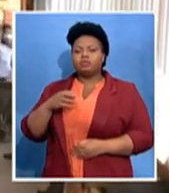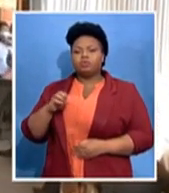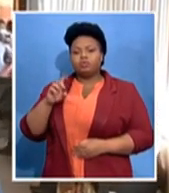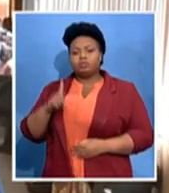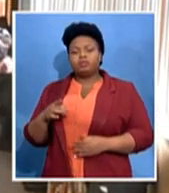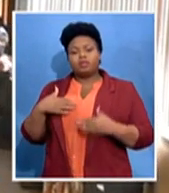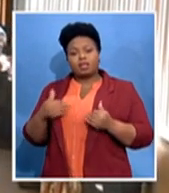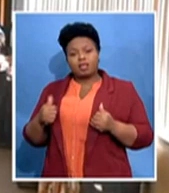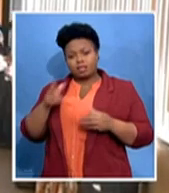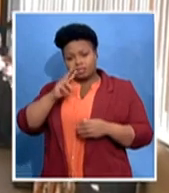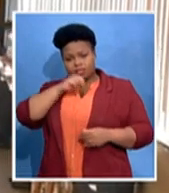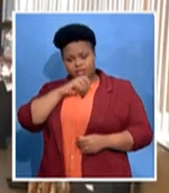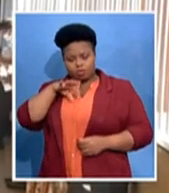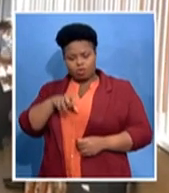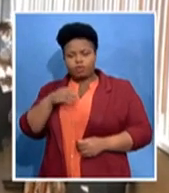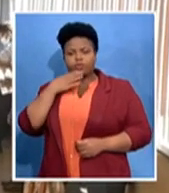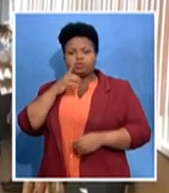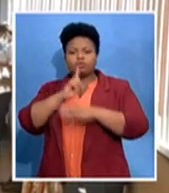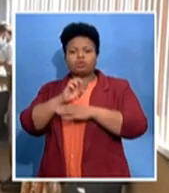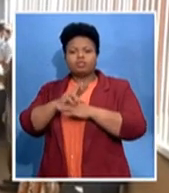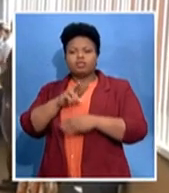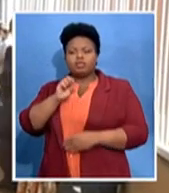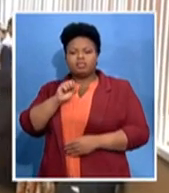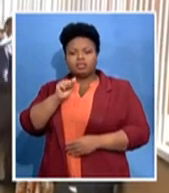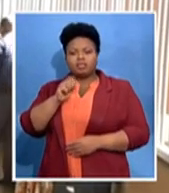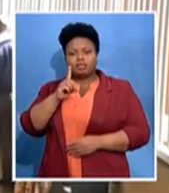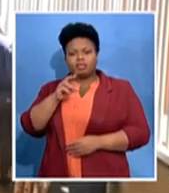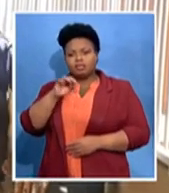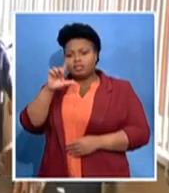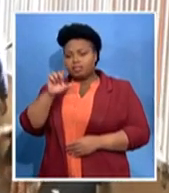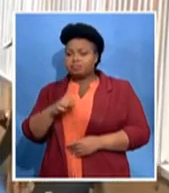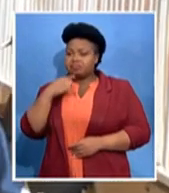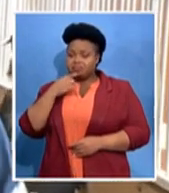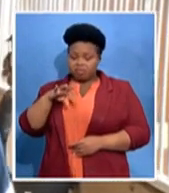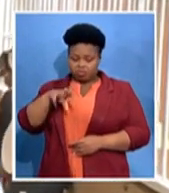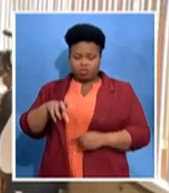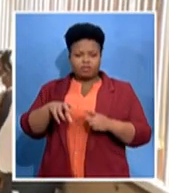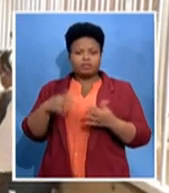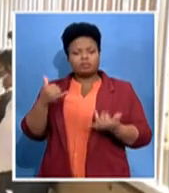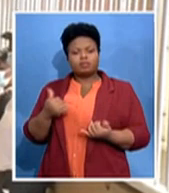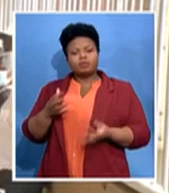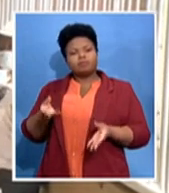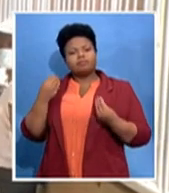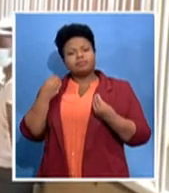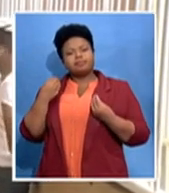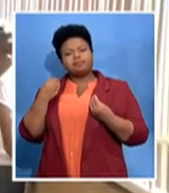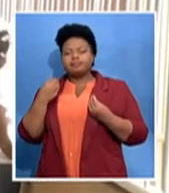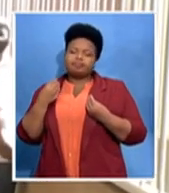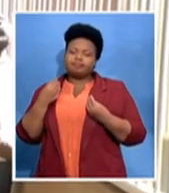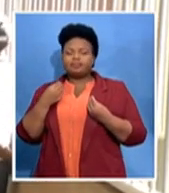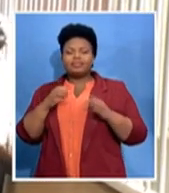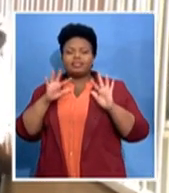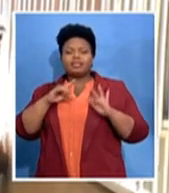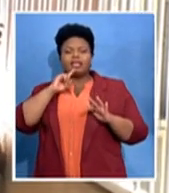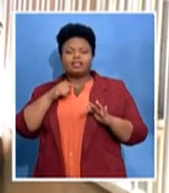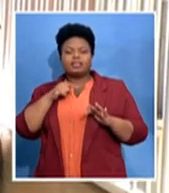Sandile Shabalala, saying that the province has received just about 10,800 vaccine